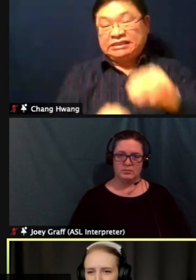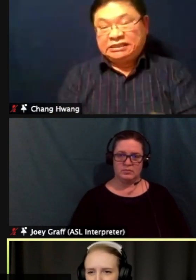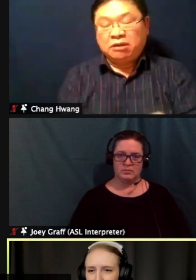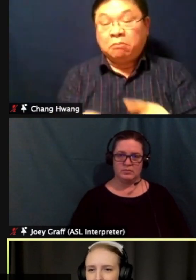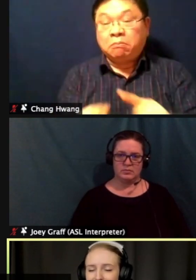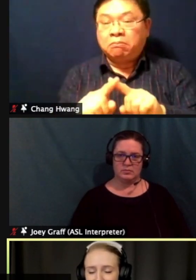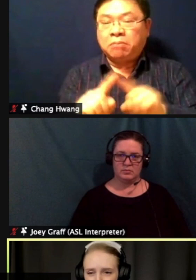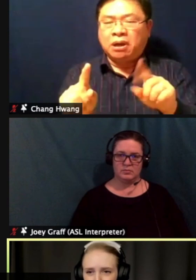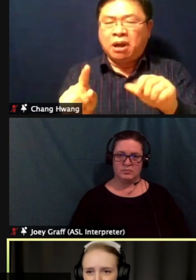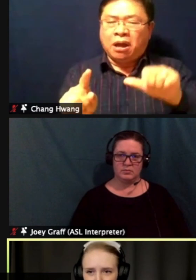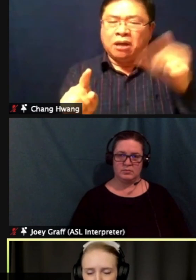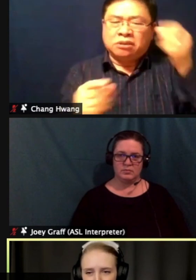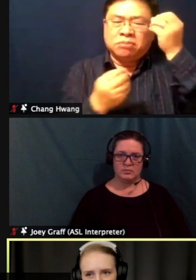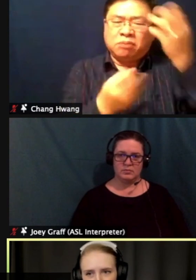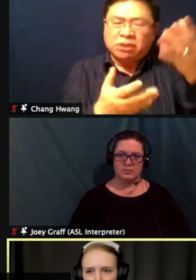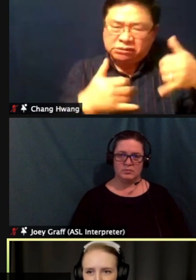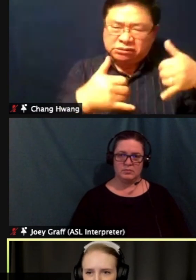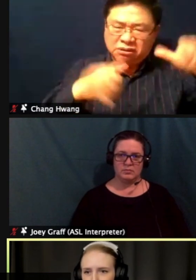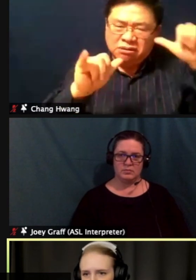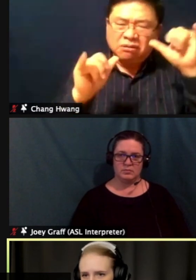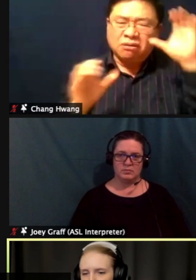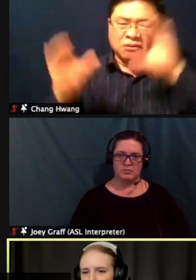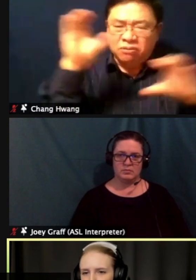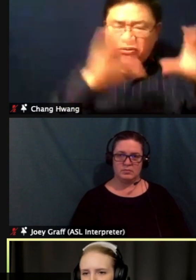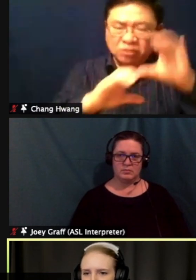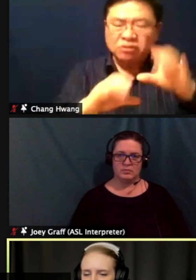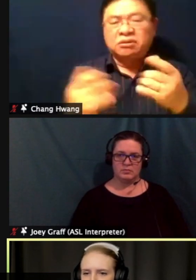time. There's little extensive information available online.